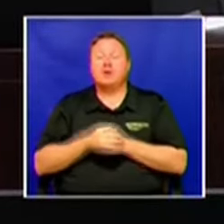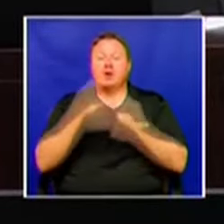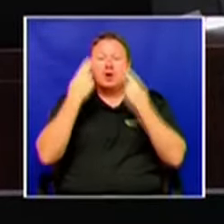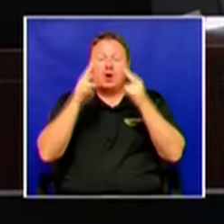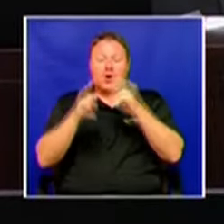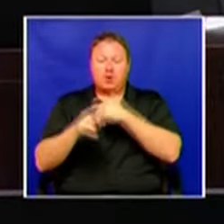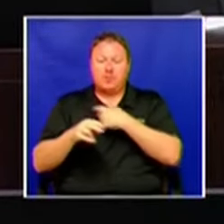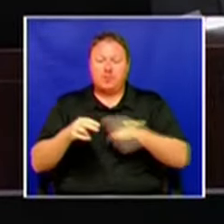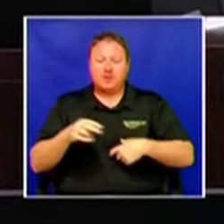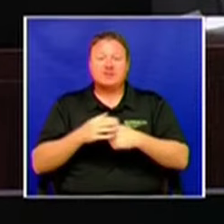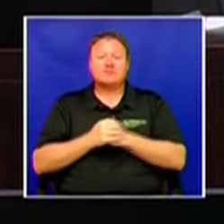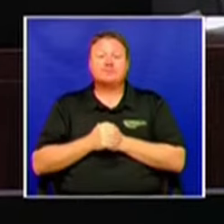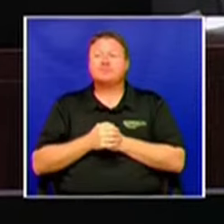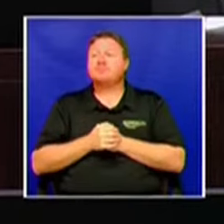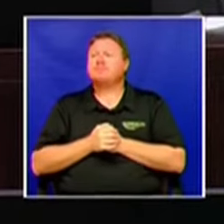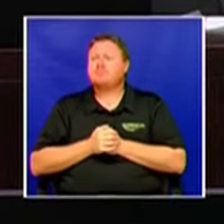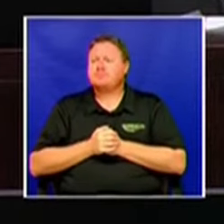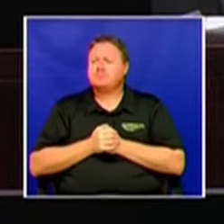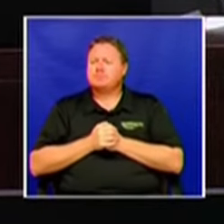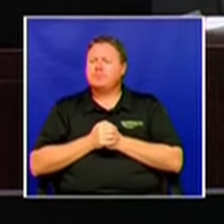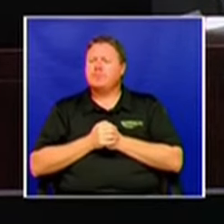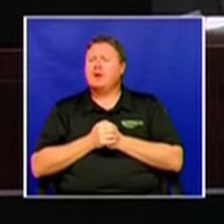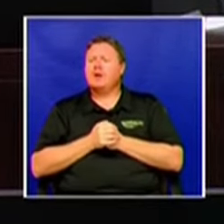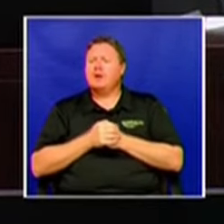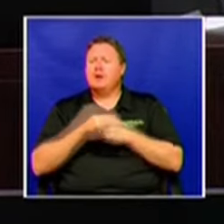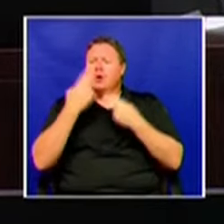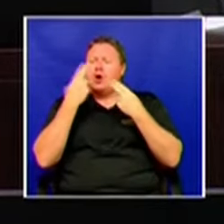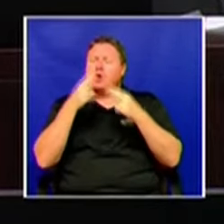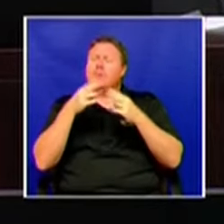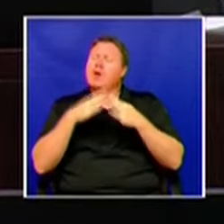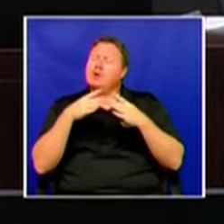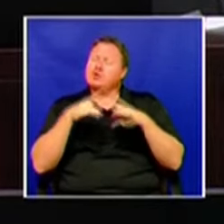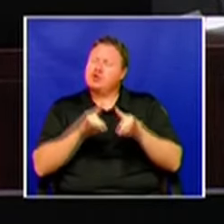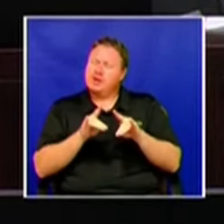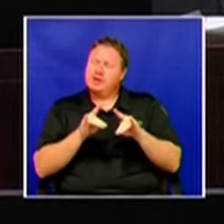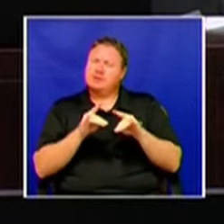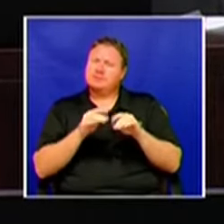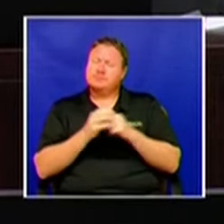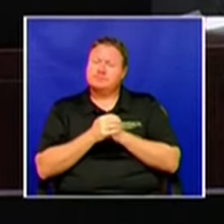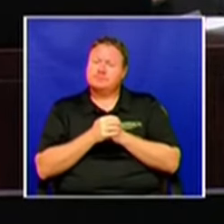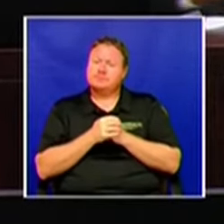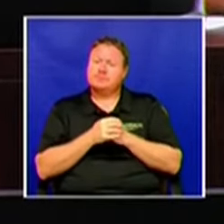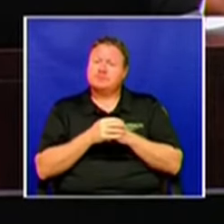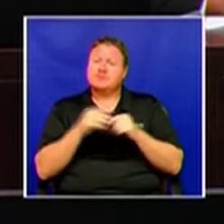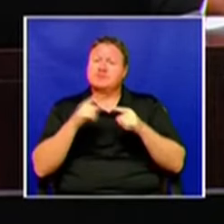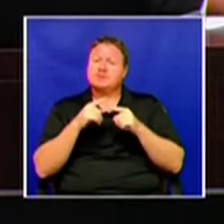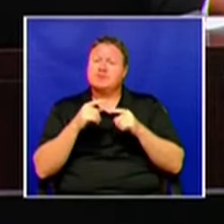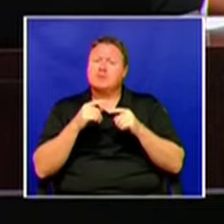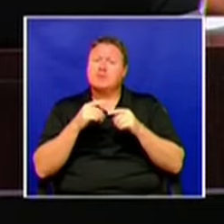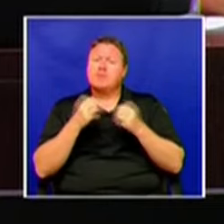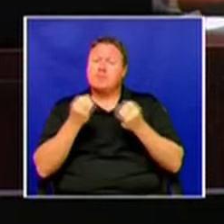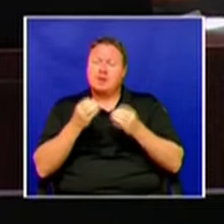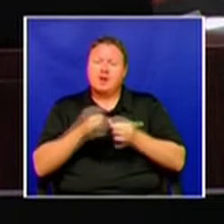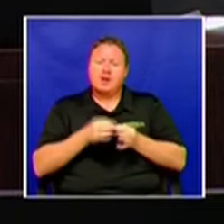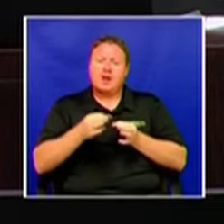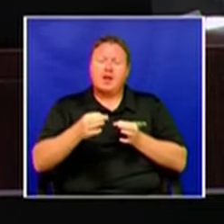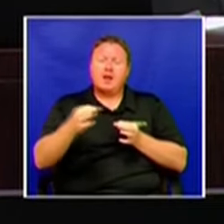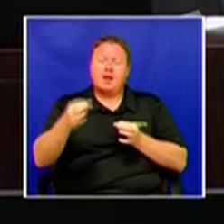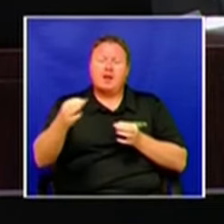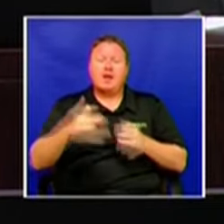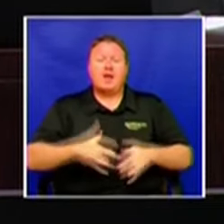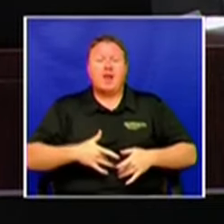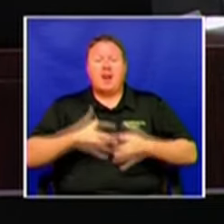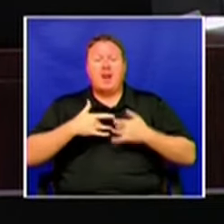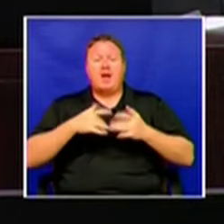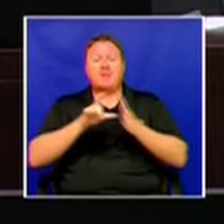Honourable House Chair, after several delays, the issue of lifestyle audits of members